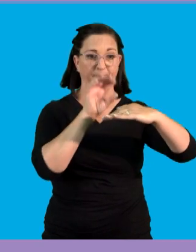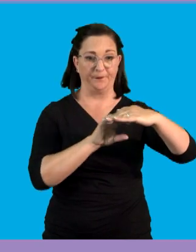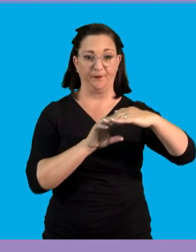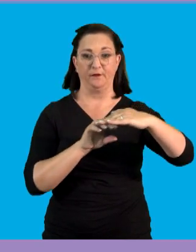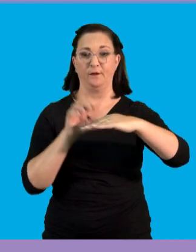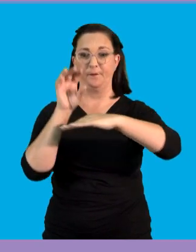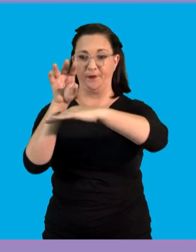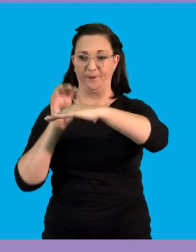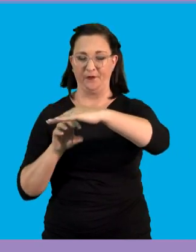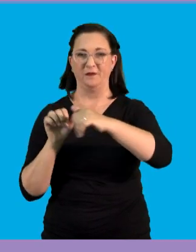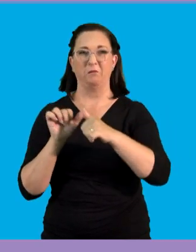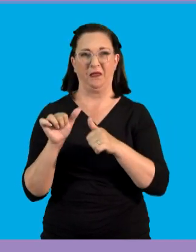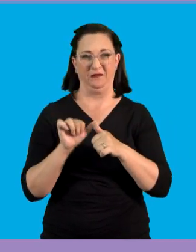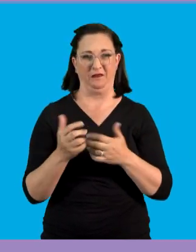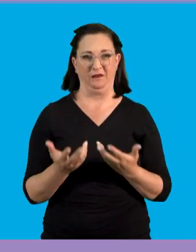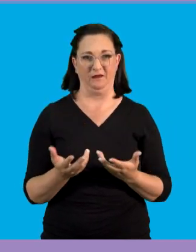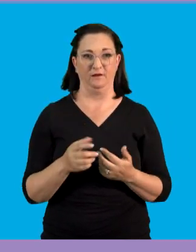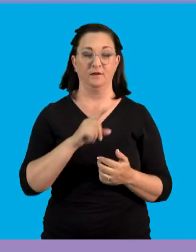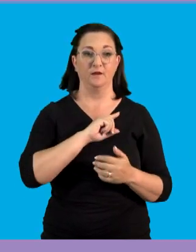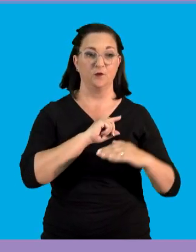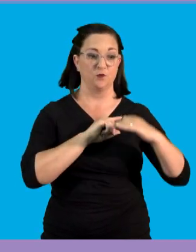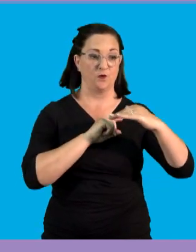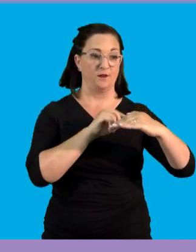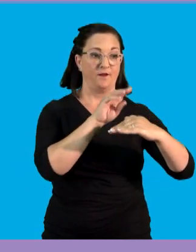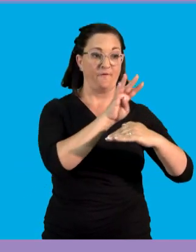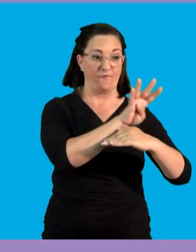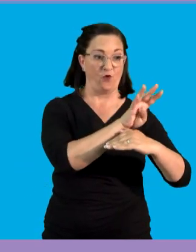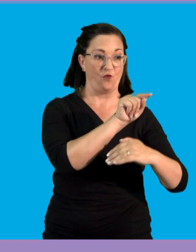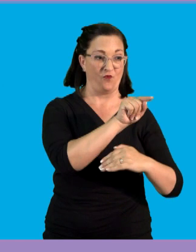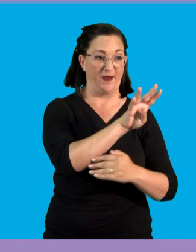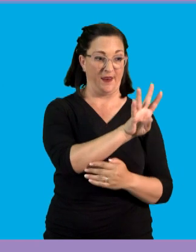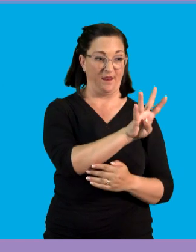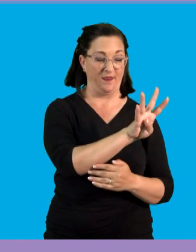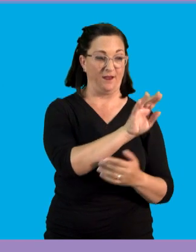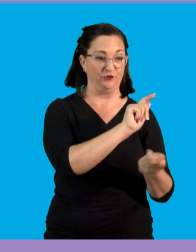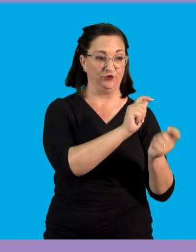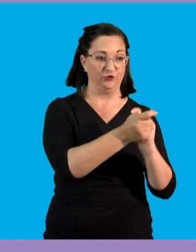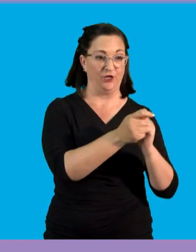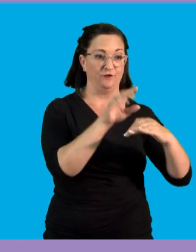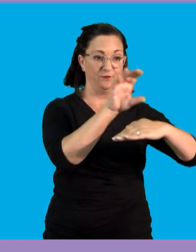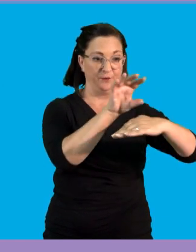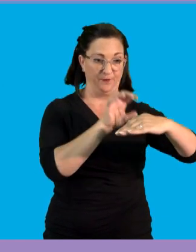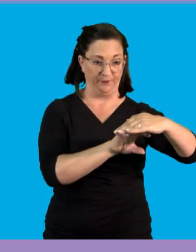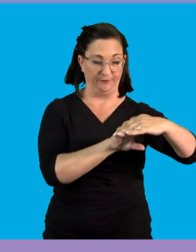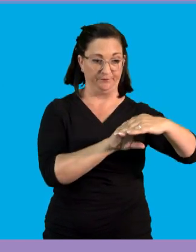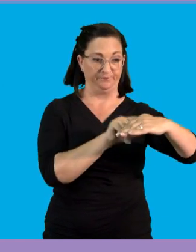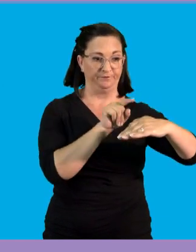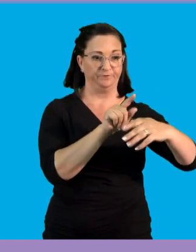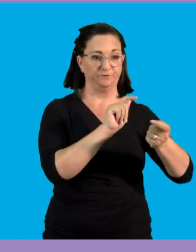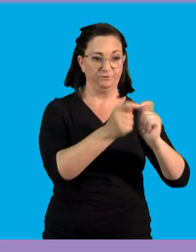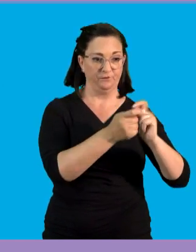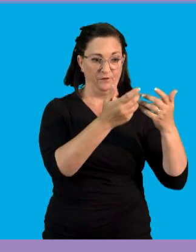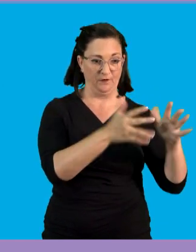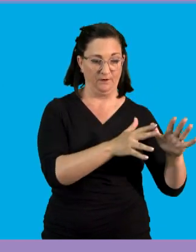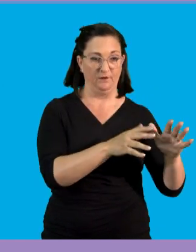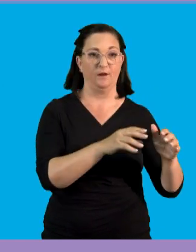is a fraction. So the only thing I'm going to do there is to just change the 4 to a fraction. And after I've changed the 4